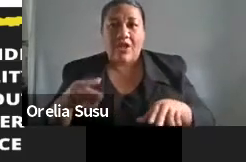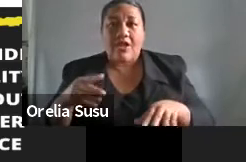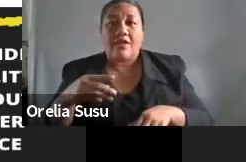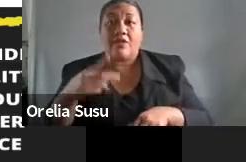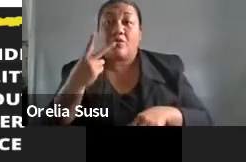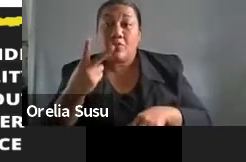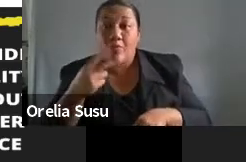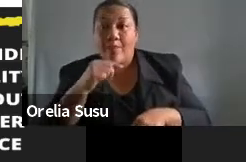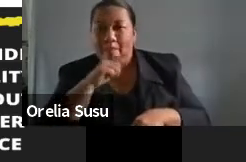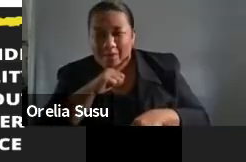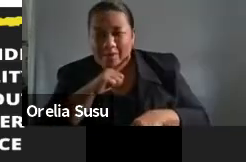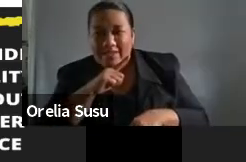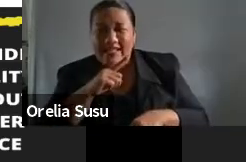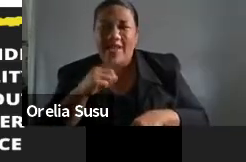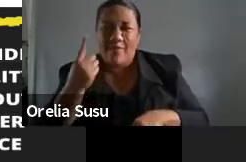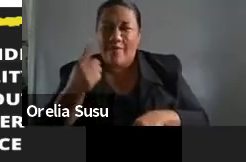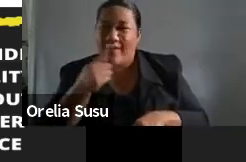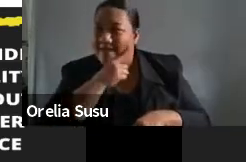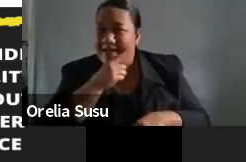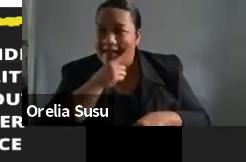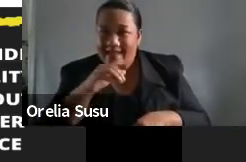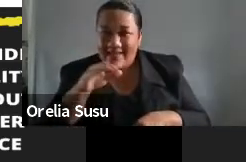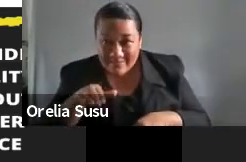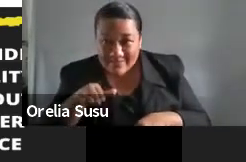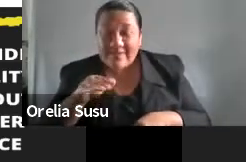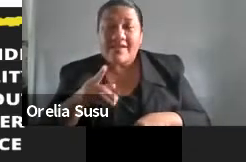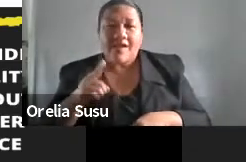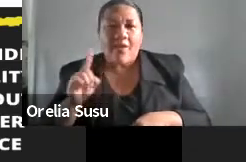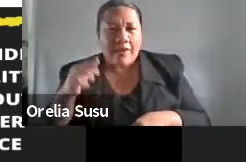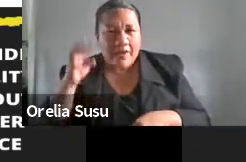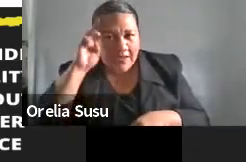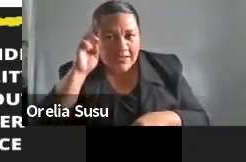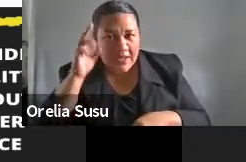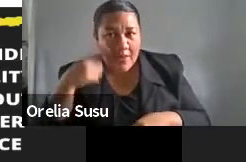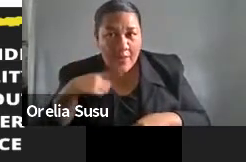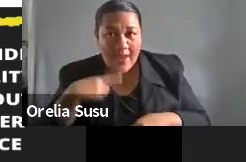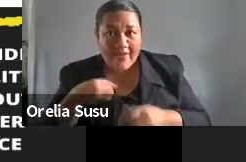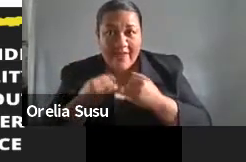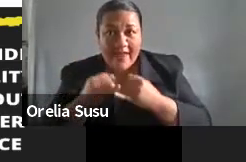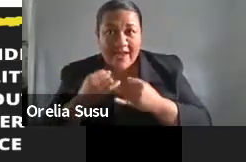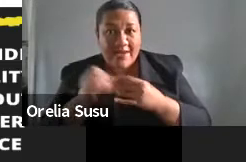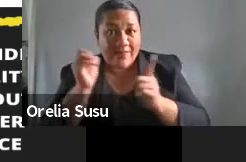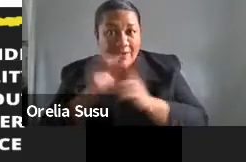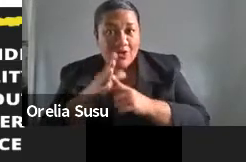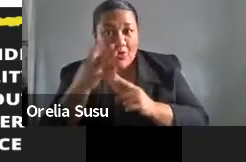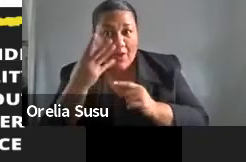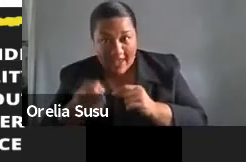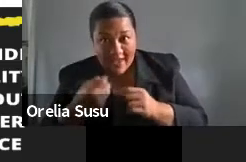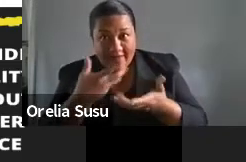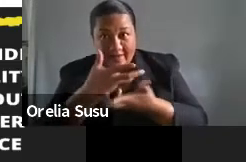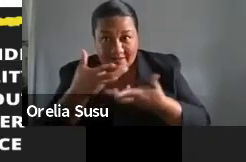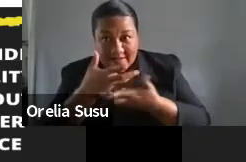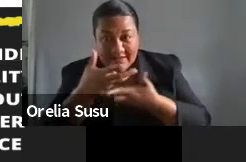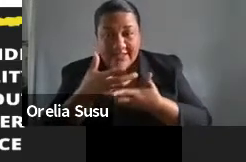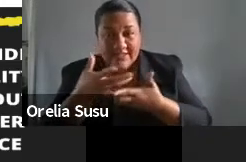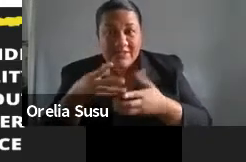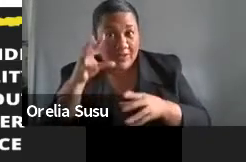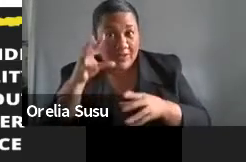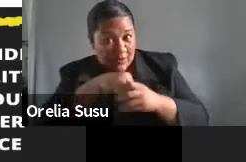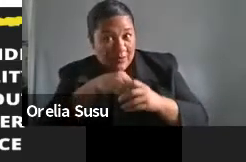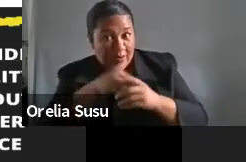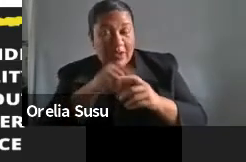girl, which is my namesake. I just also take on. And one of the reasons why it's important to really have this kind of conversation and do the work that we're